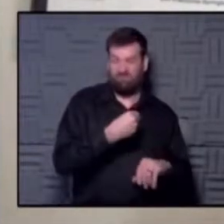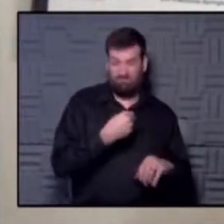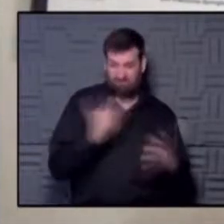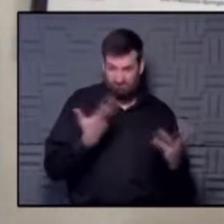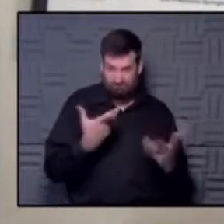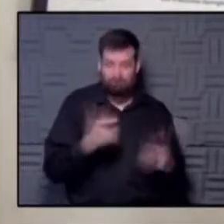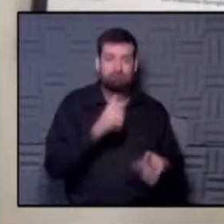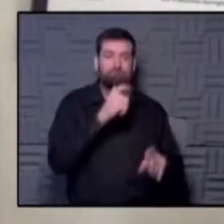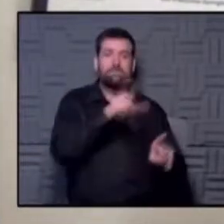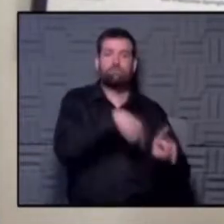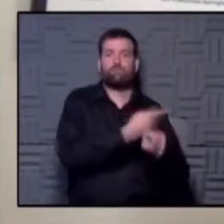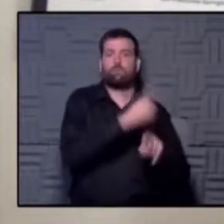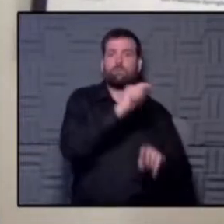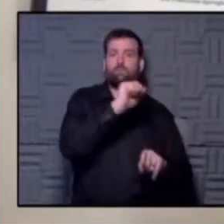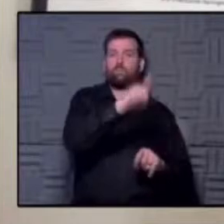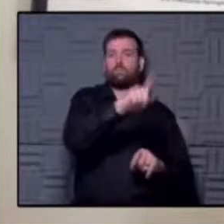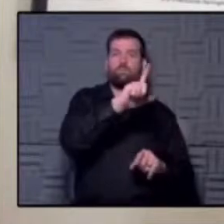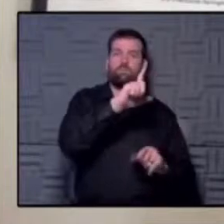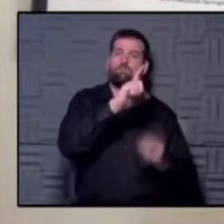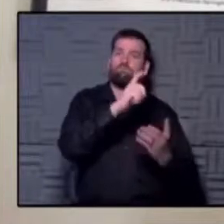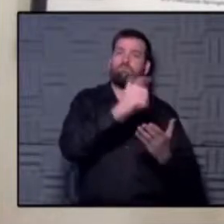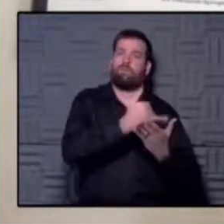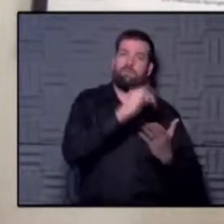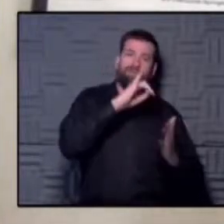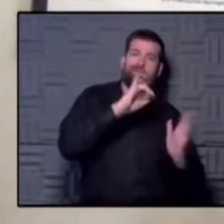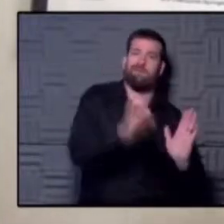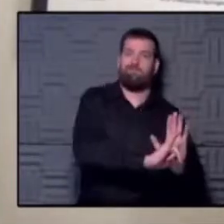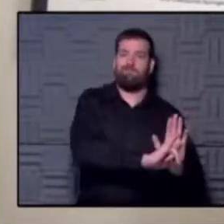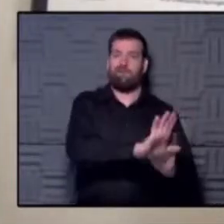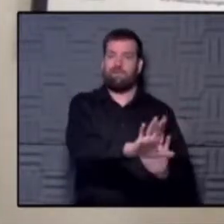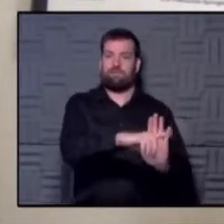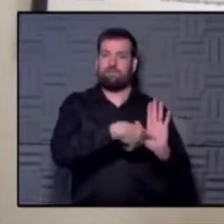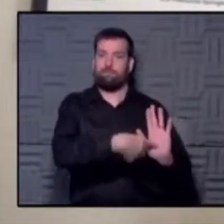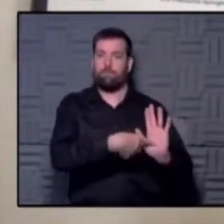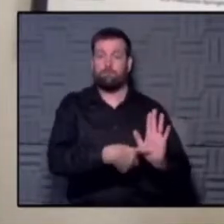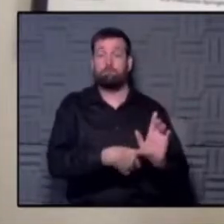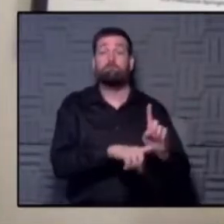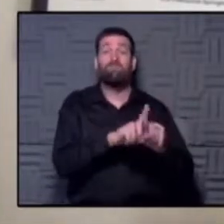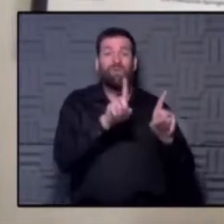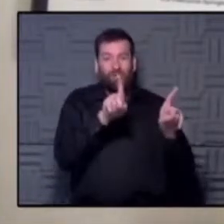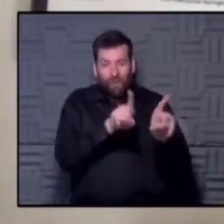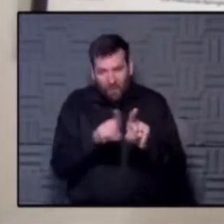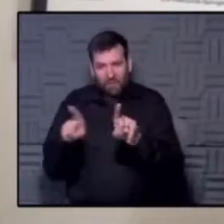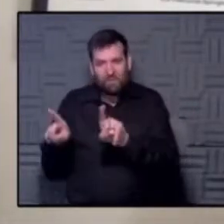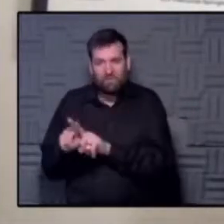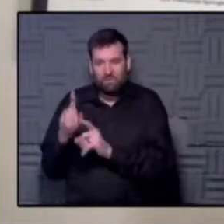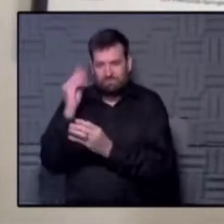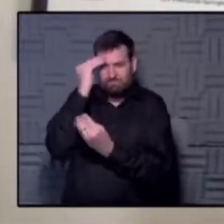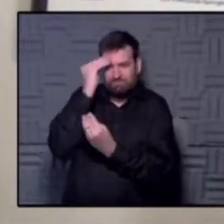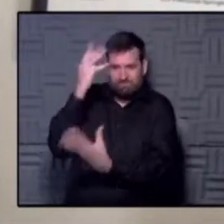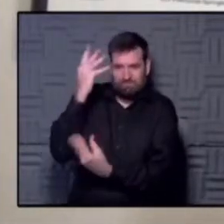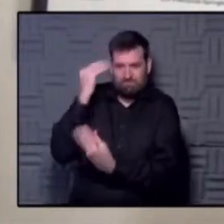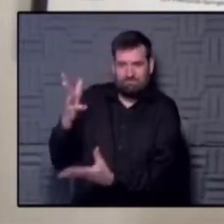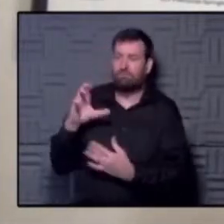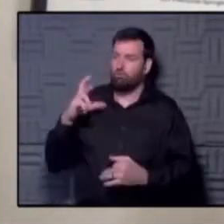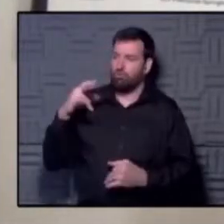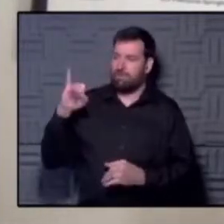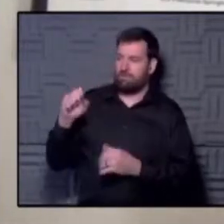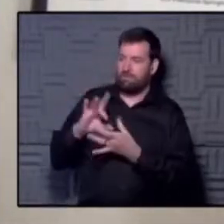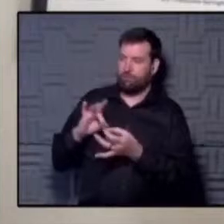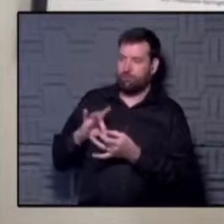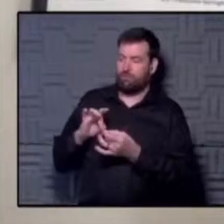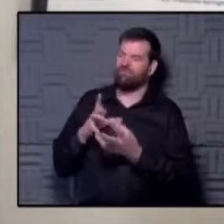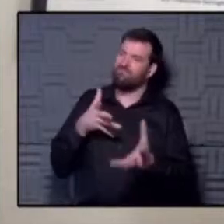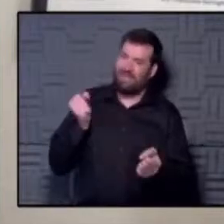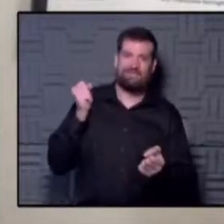can the tool help identify your symptoms, but it can also share information, and as Chris pointed out, very